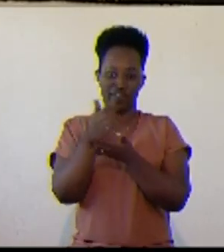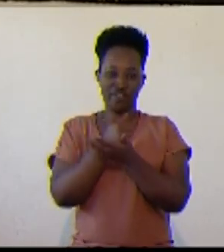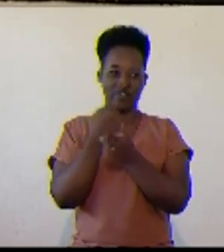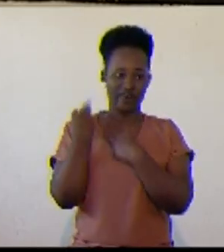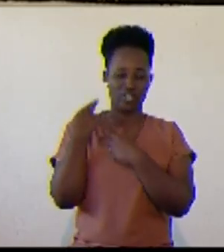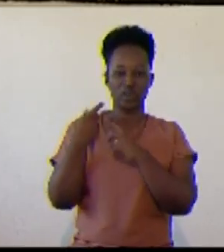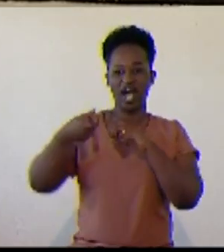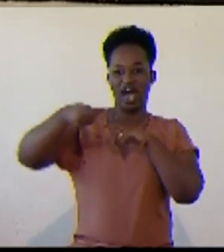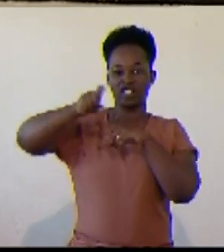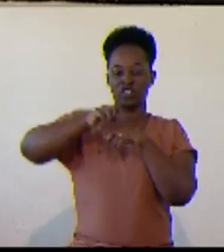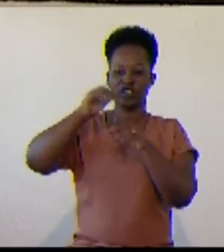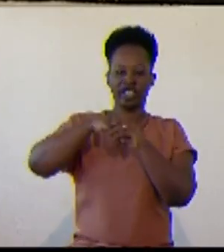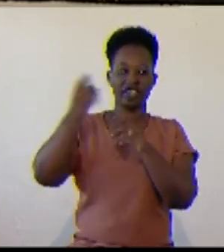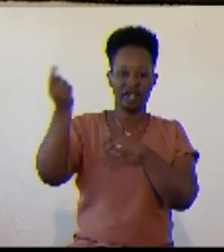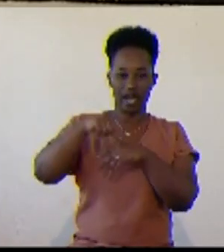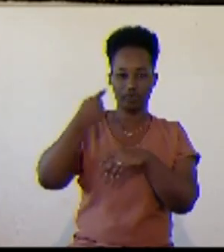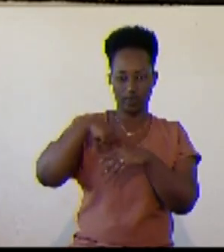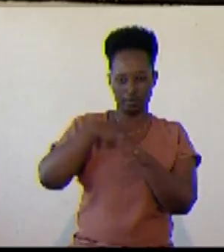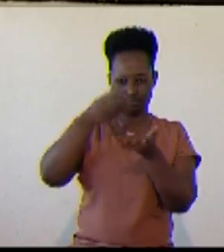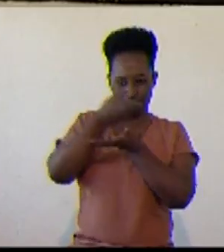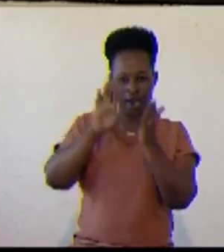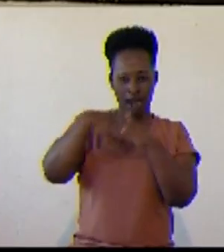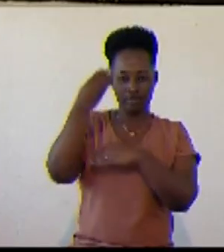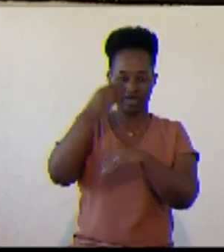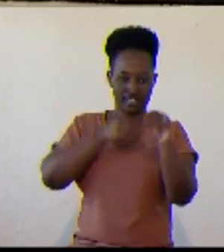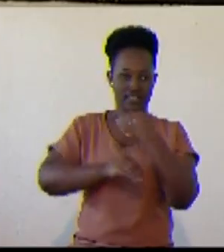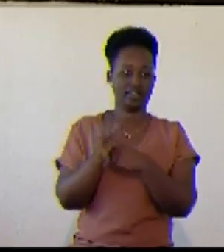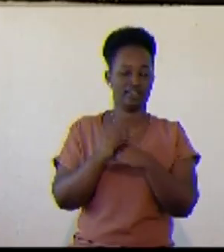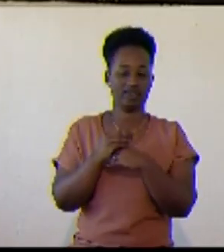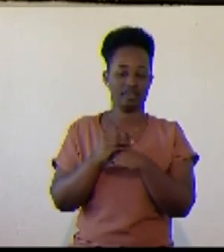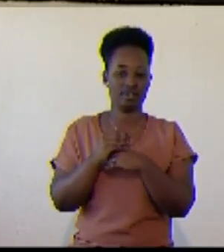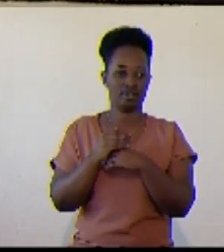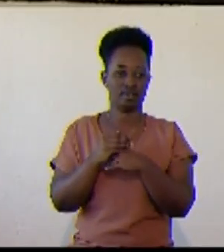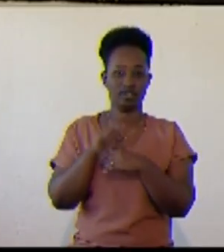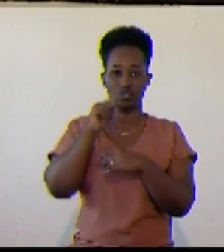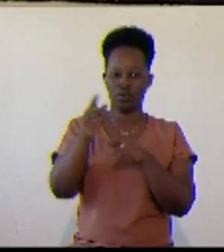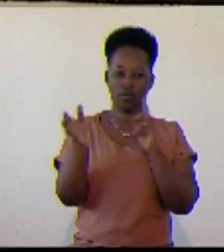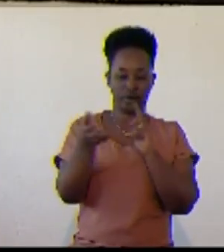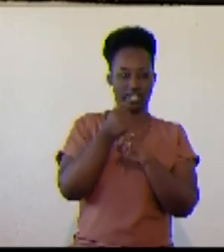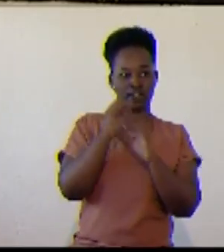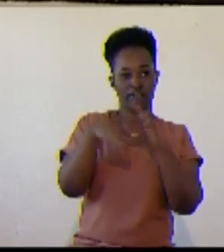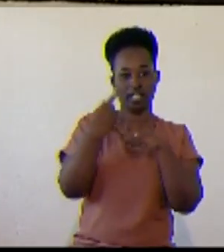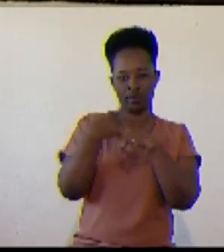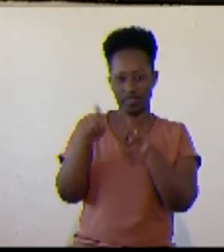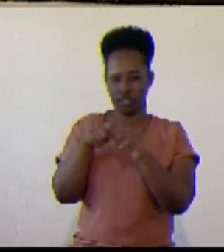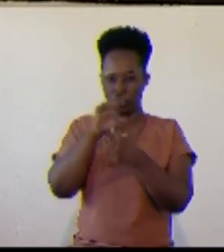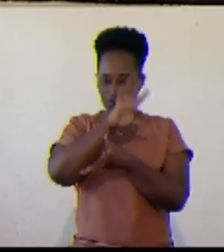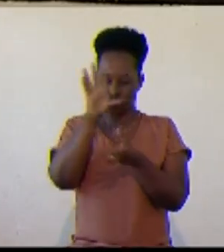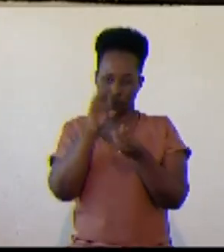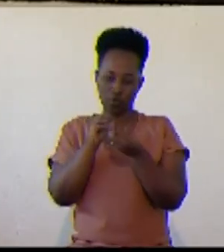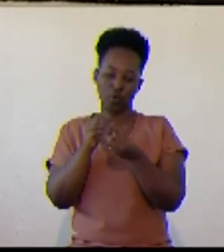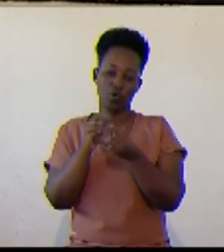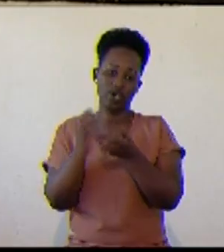income realized after selling an additional unit of output. We differentiate the total revenue function